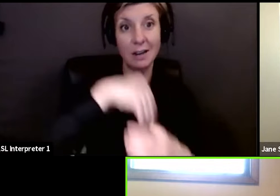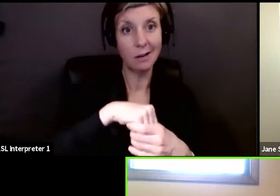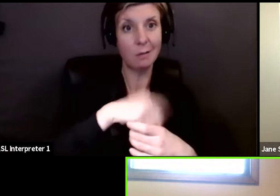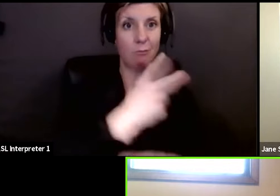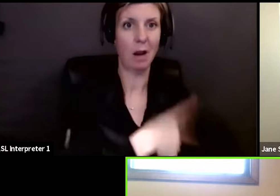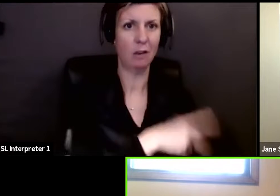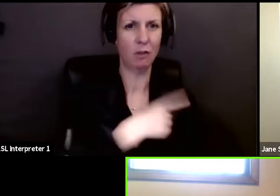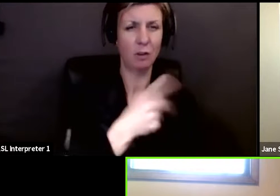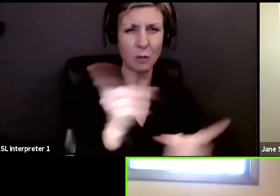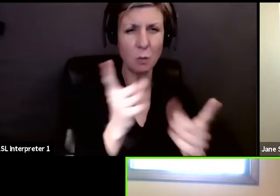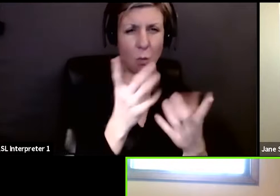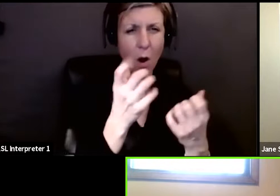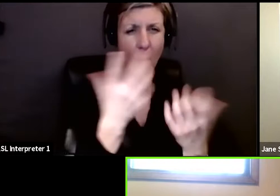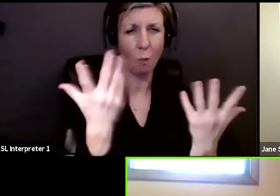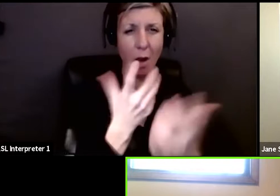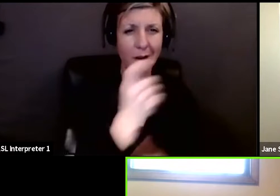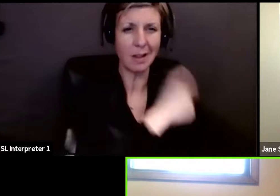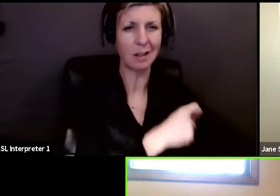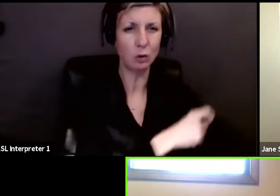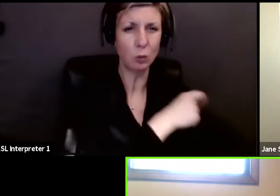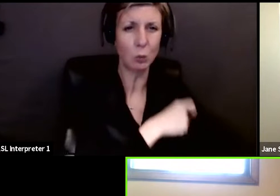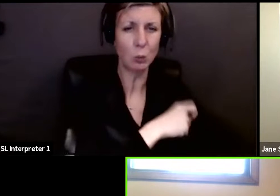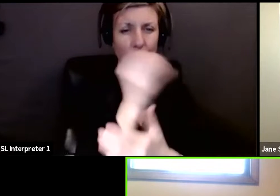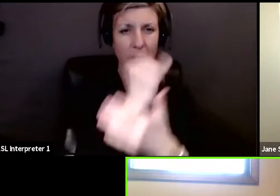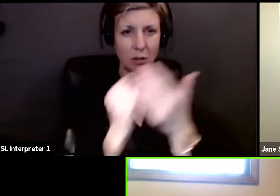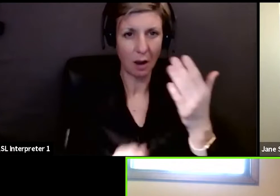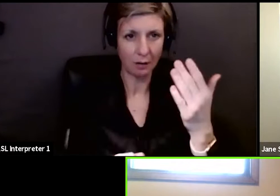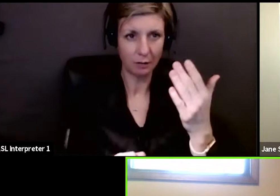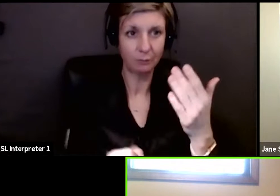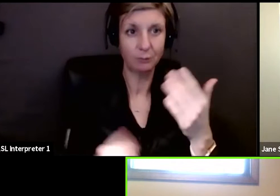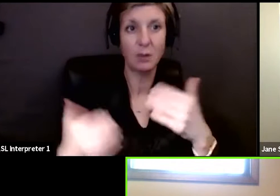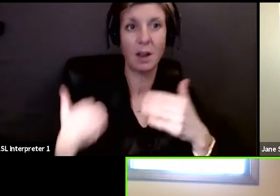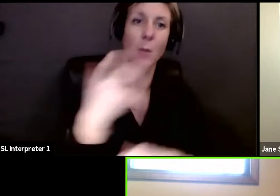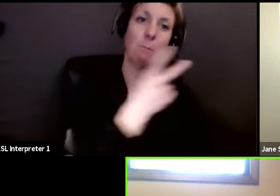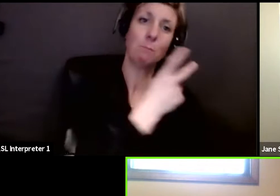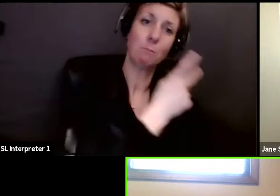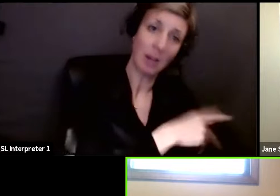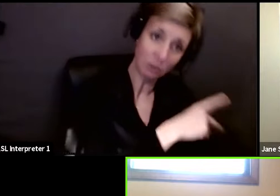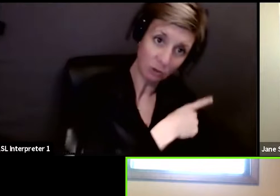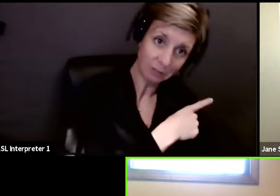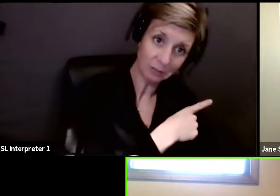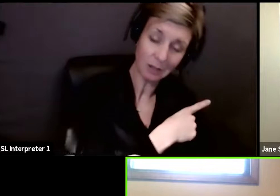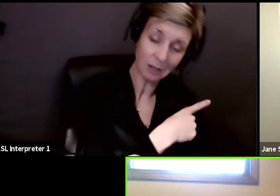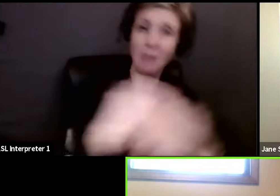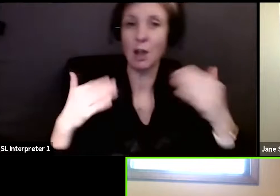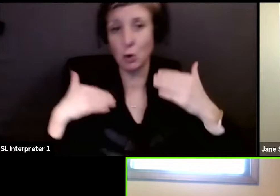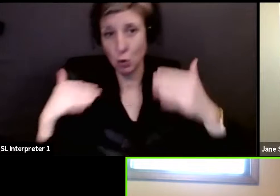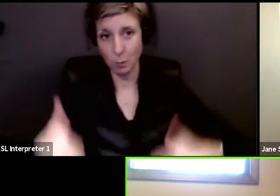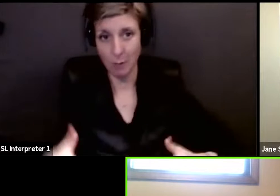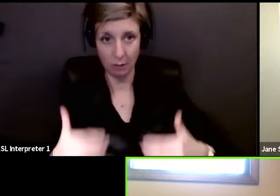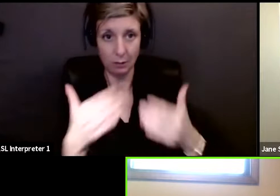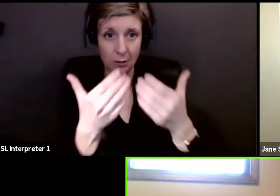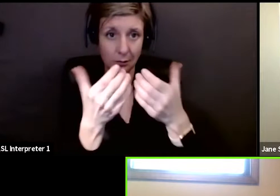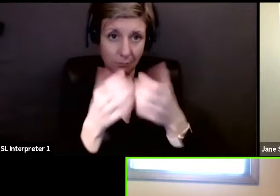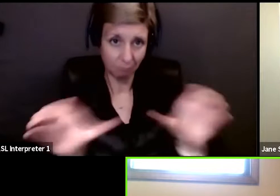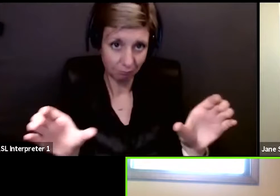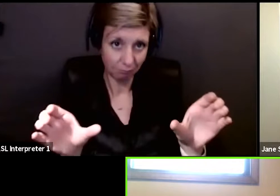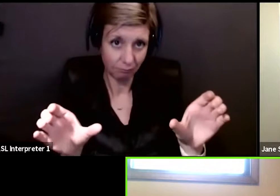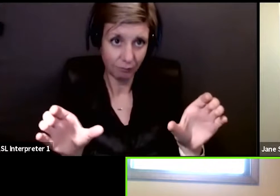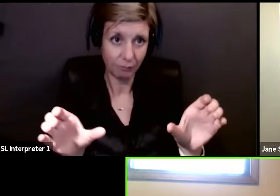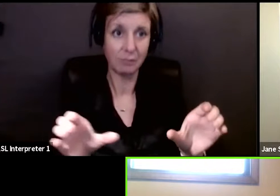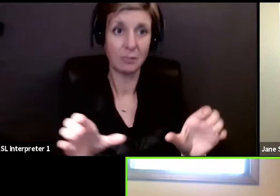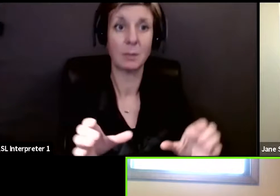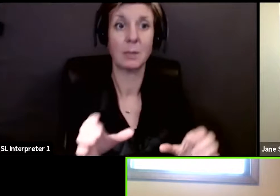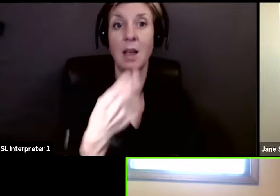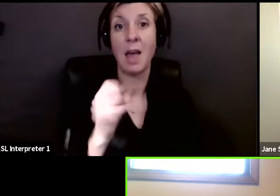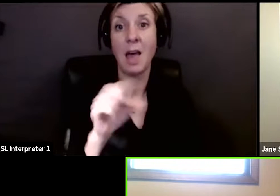In here, there are patients, and then there are humans. Living in hell is waiting for the pharmacy department